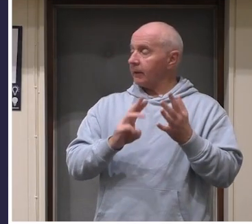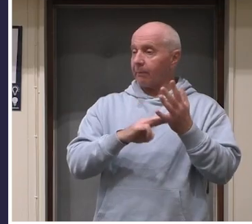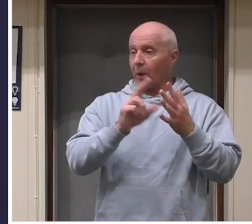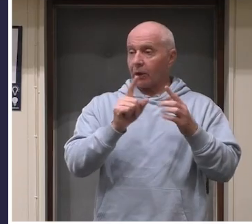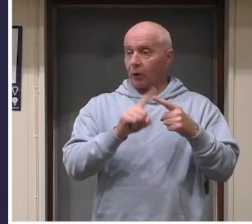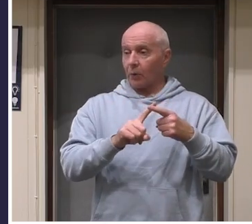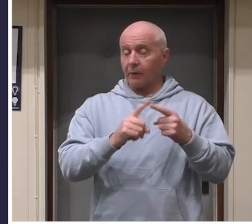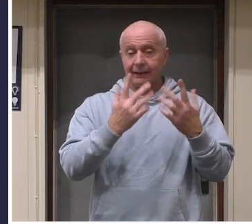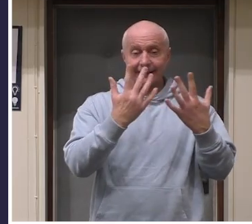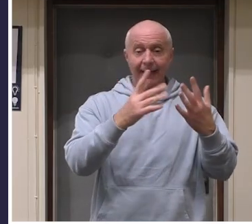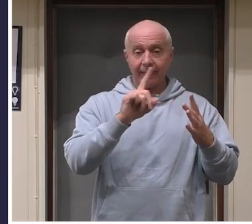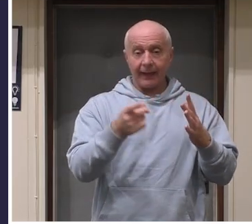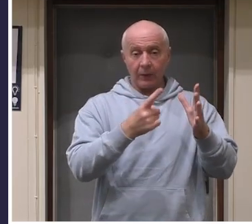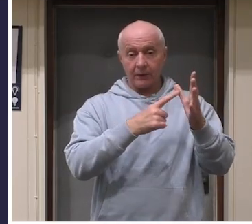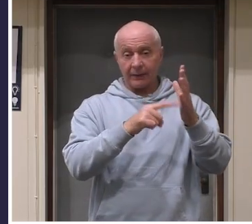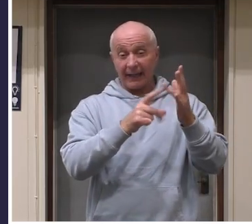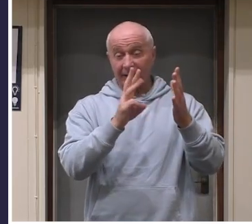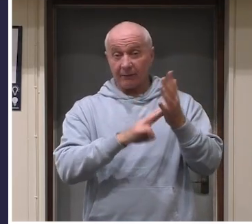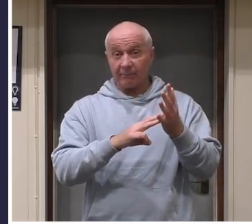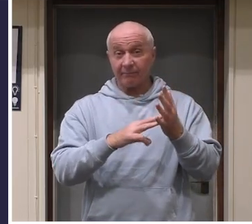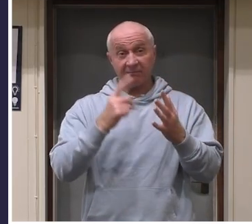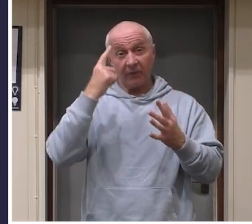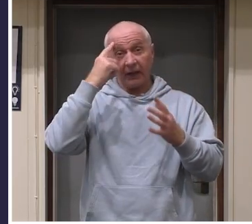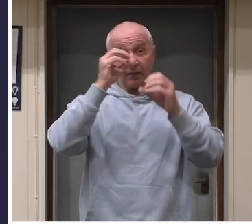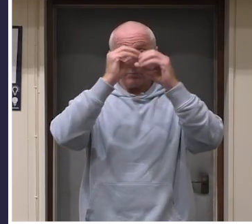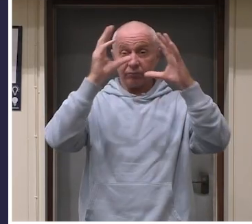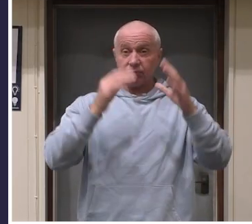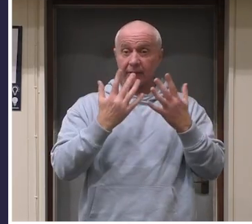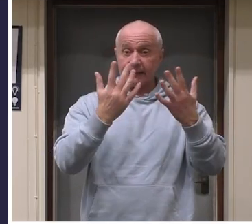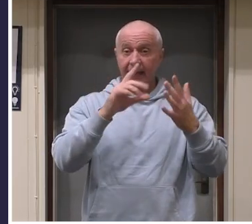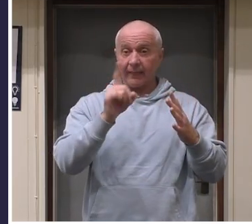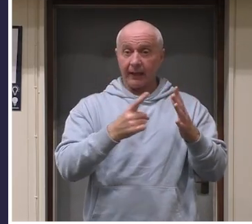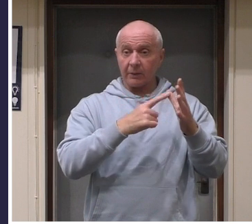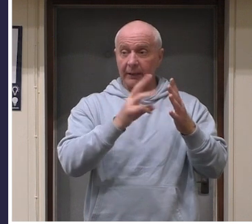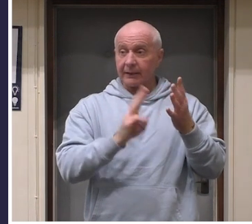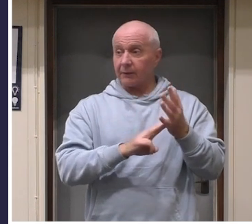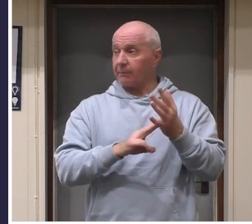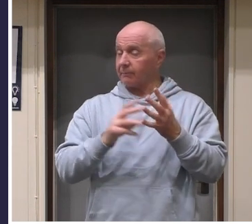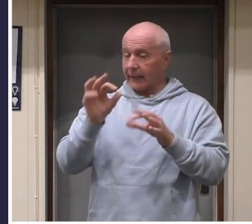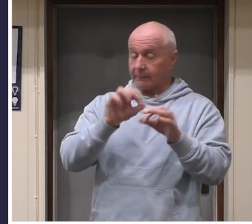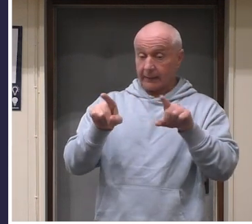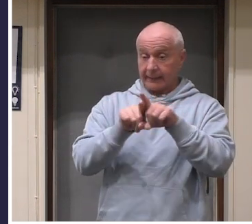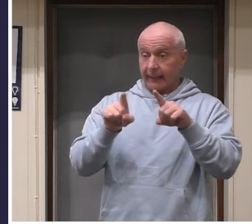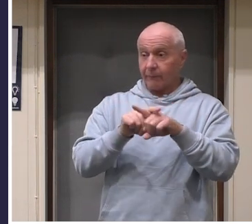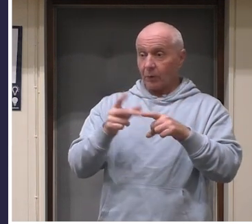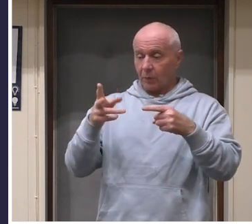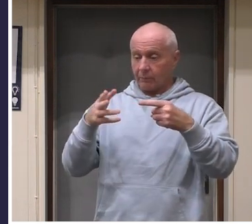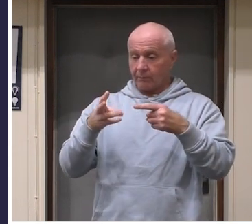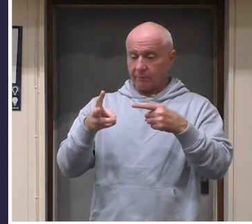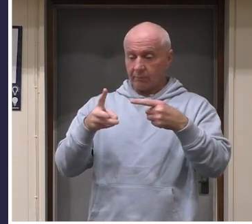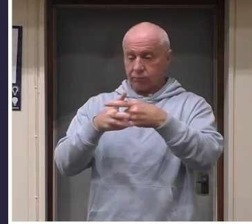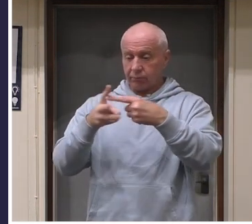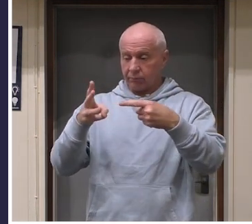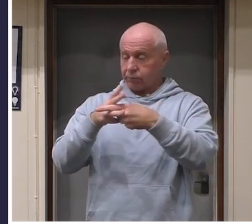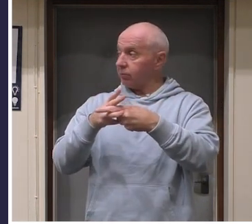10,000 atoms. Think of that, 10,000 atoms were sent in an experiment very similar to the double-slit experiment,